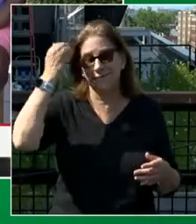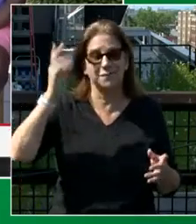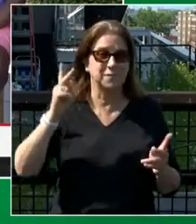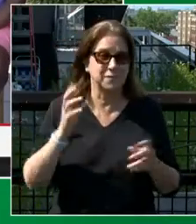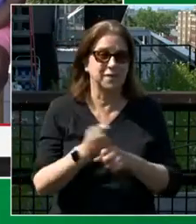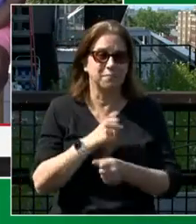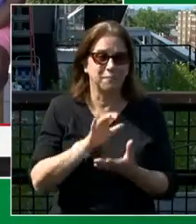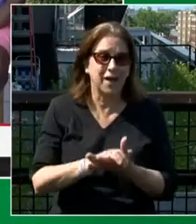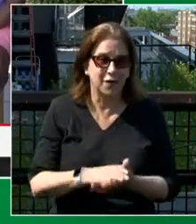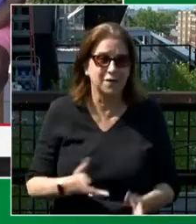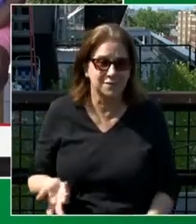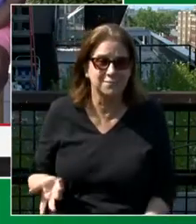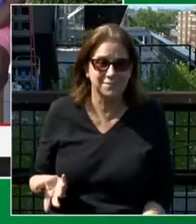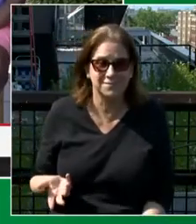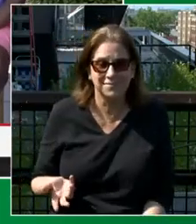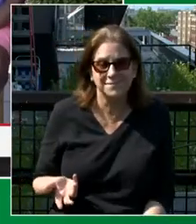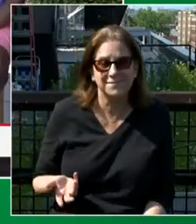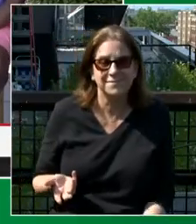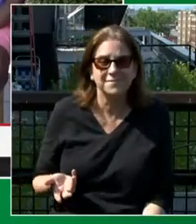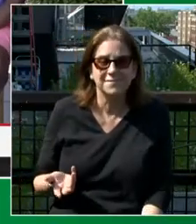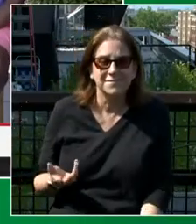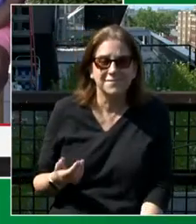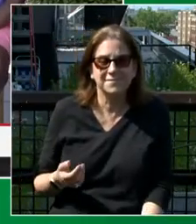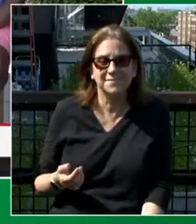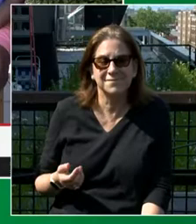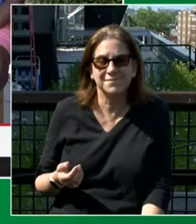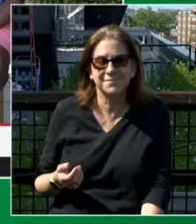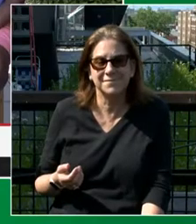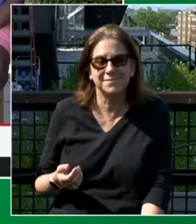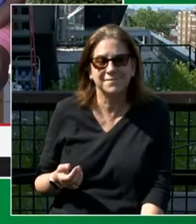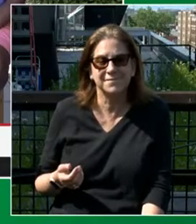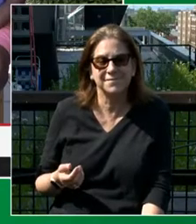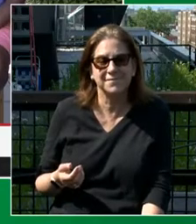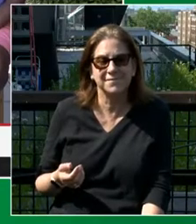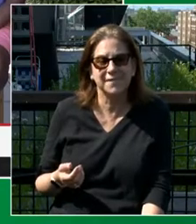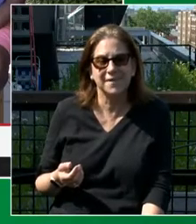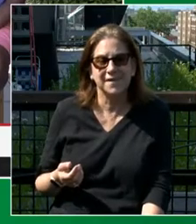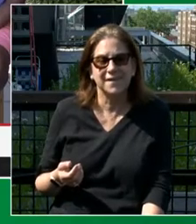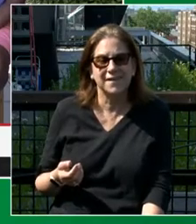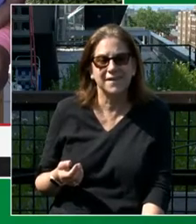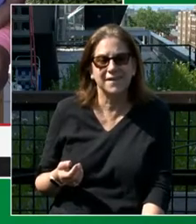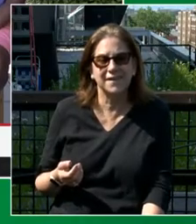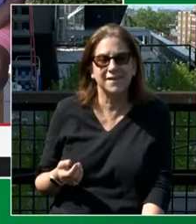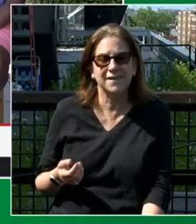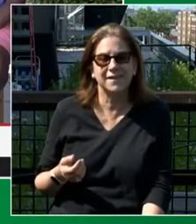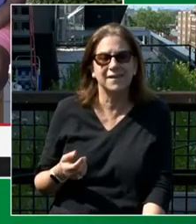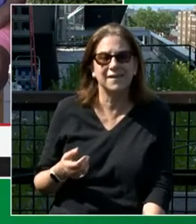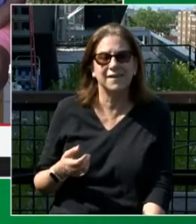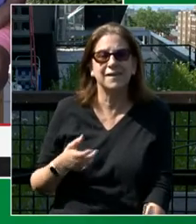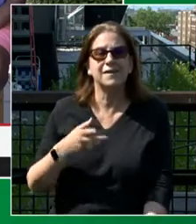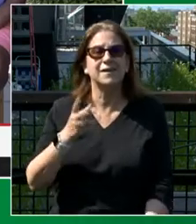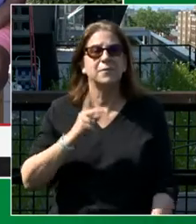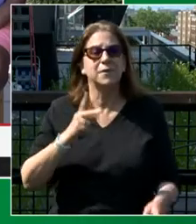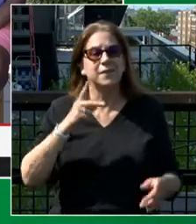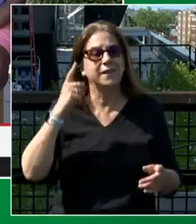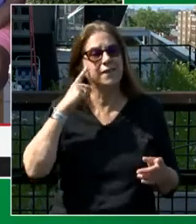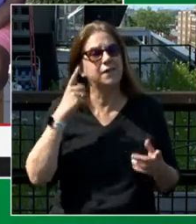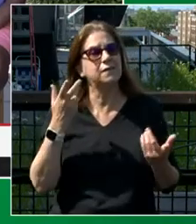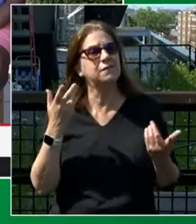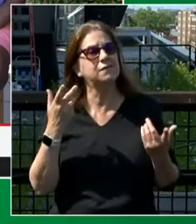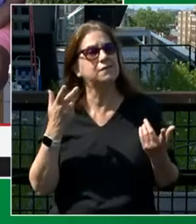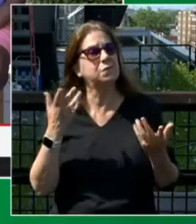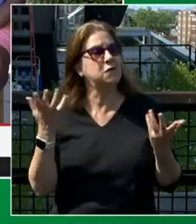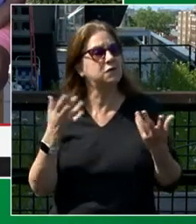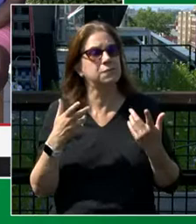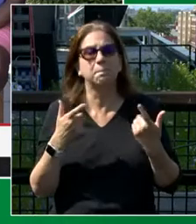it's important though, because people think of like that as another milestone, right? Yep. Like the first Yep. wedding that you go to after Yes. the pandemic, it's that